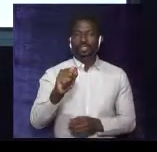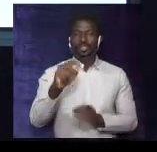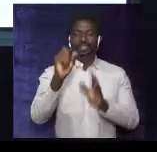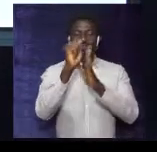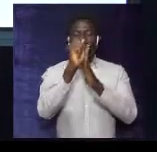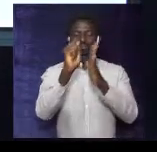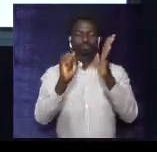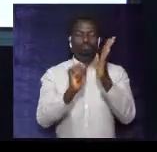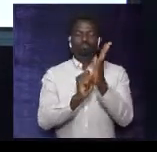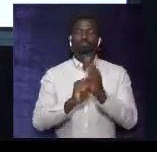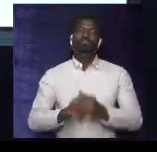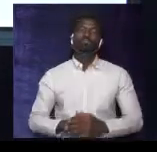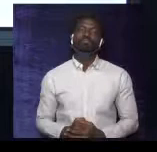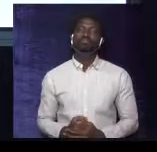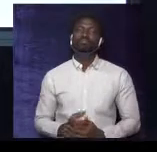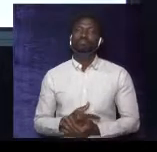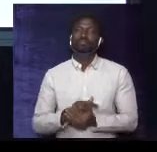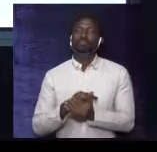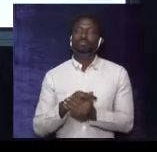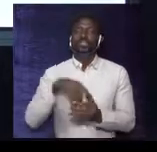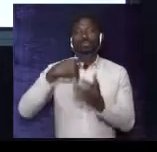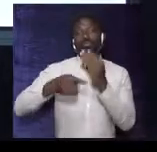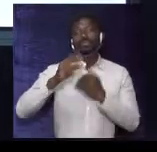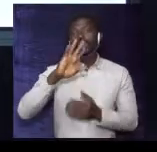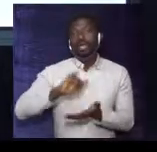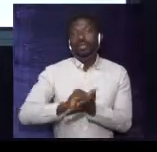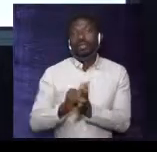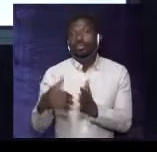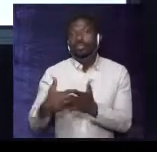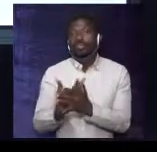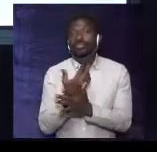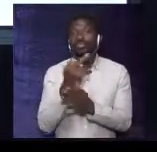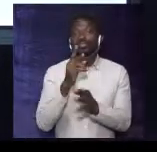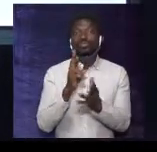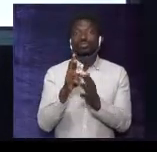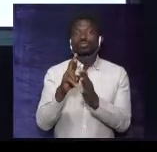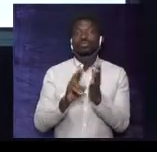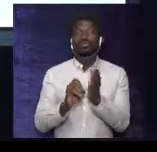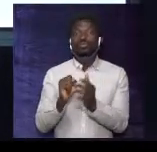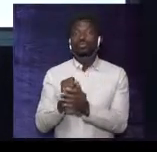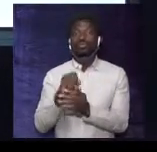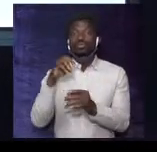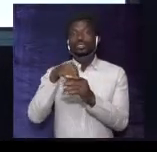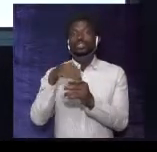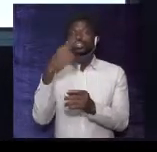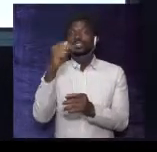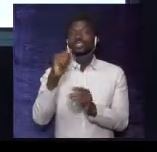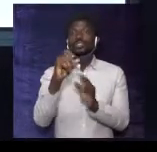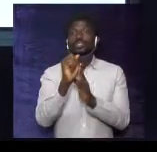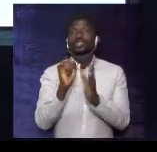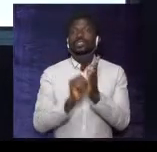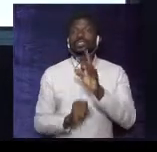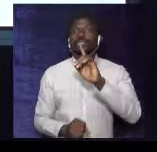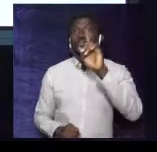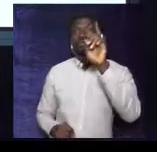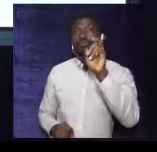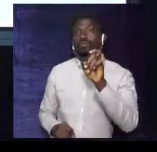along with the new rules and regulations in the state. What are those new rules and regulations in the state?